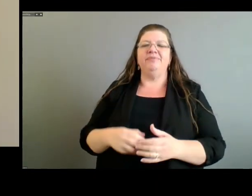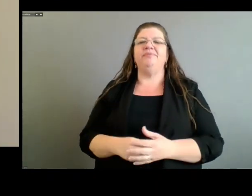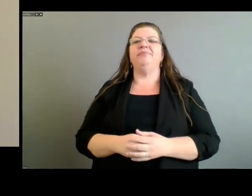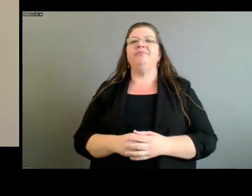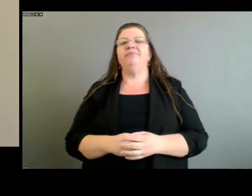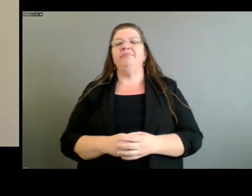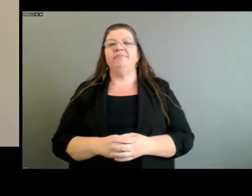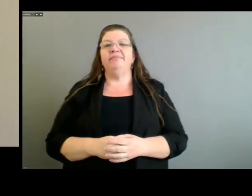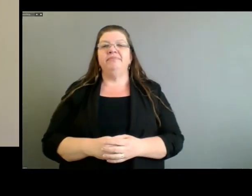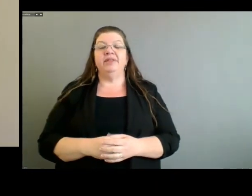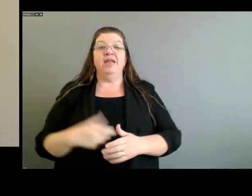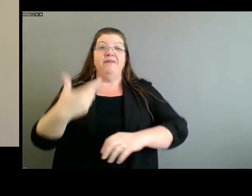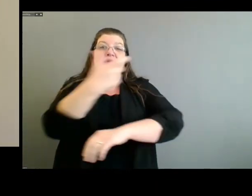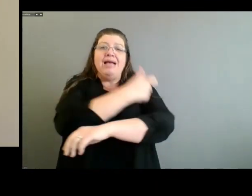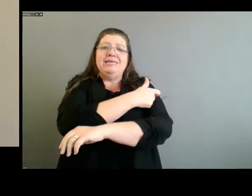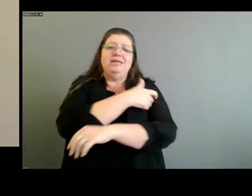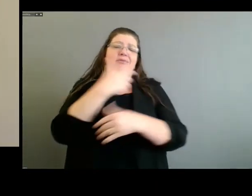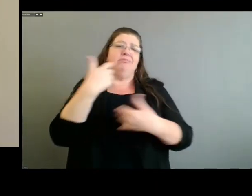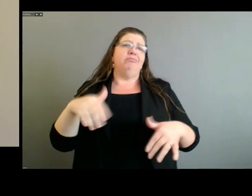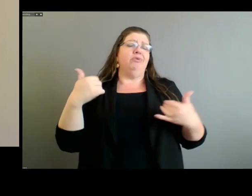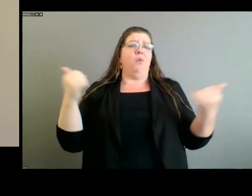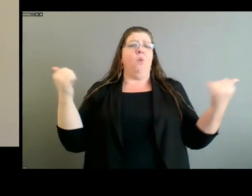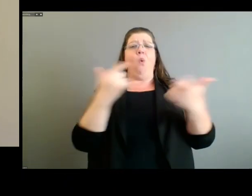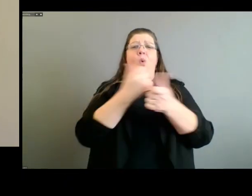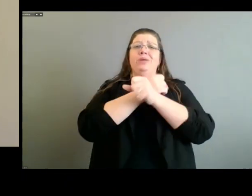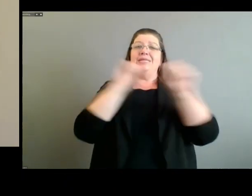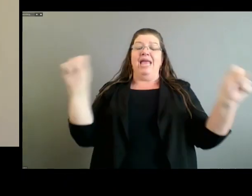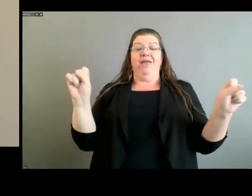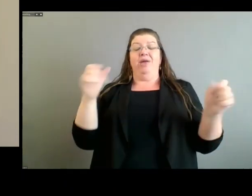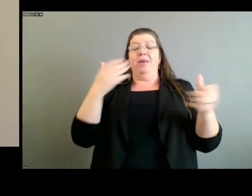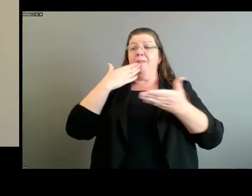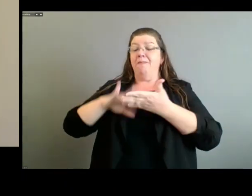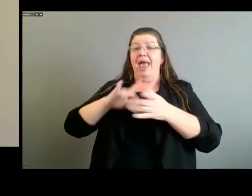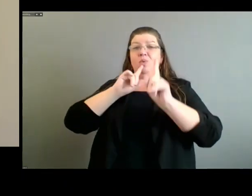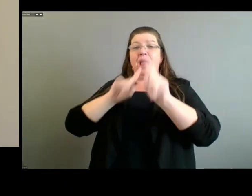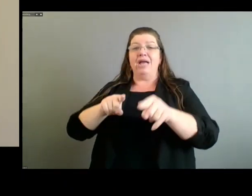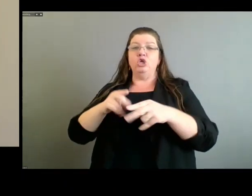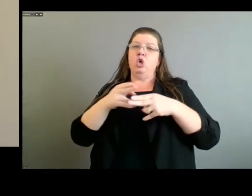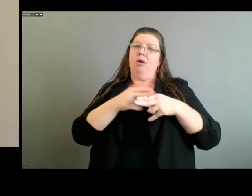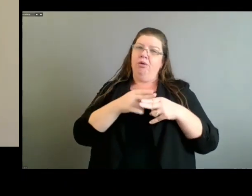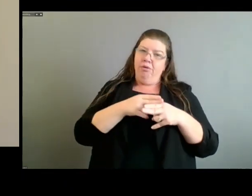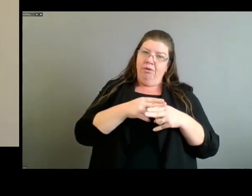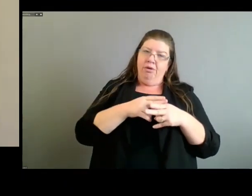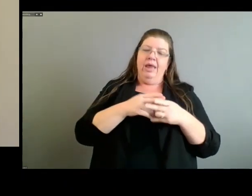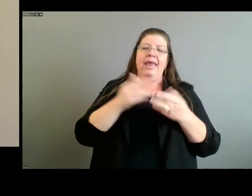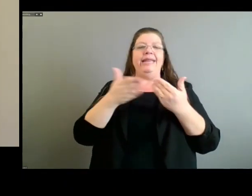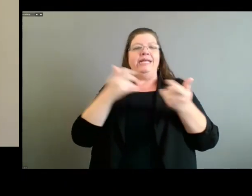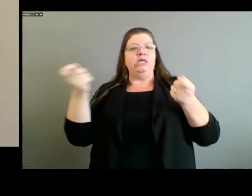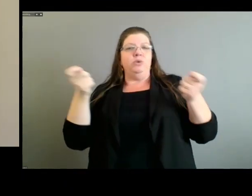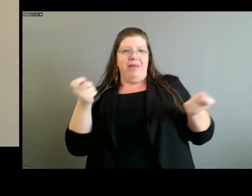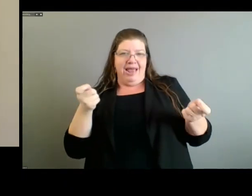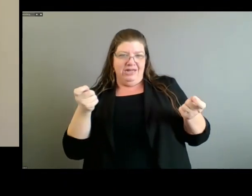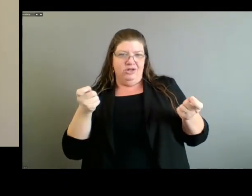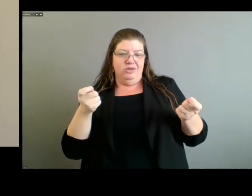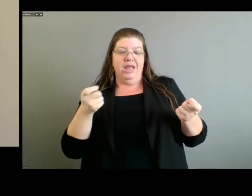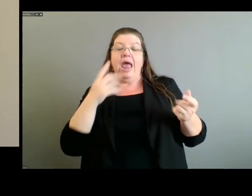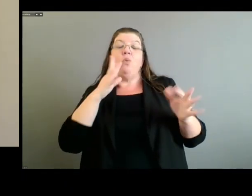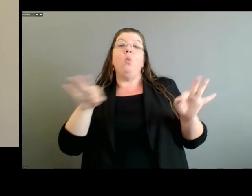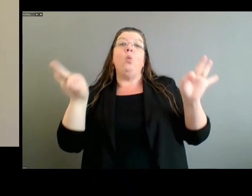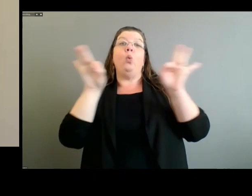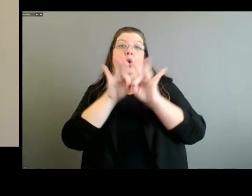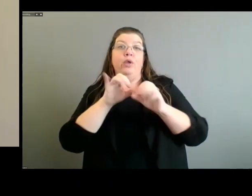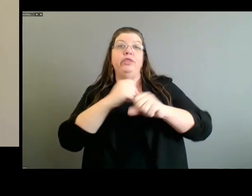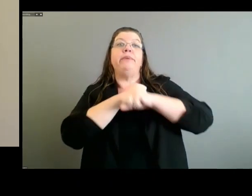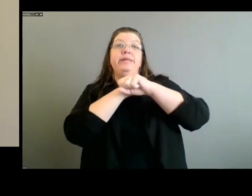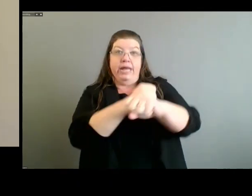Our vaccines are very safe and adverse reactions are short-lived, quite manageable, and well worth the protection